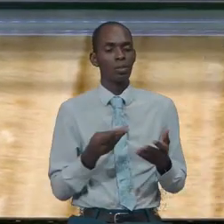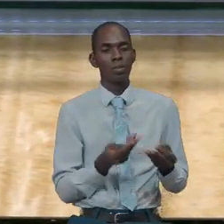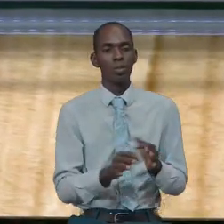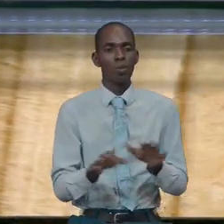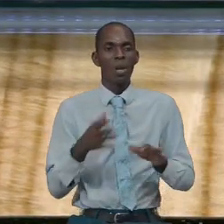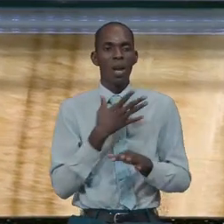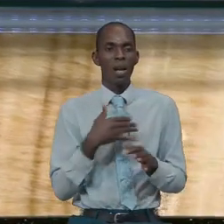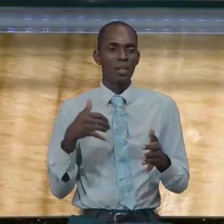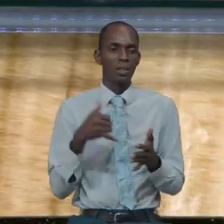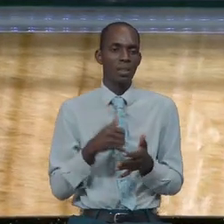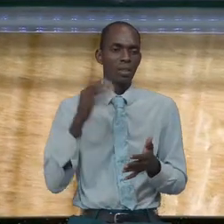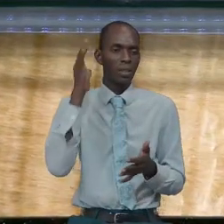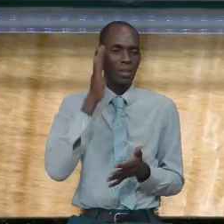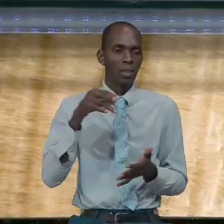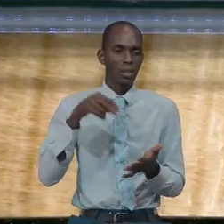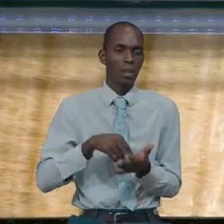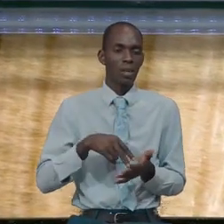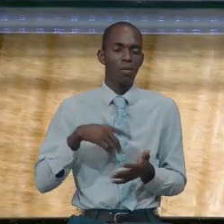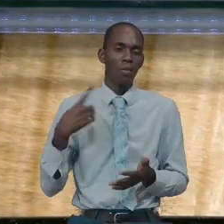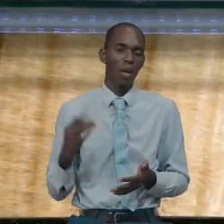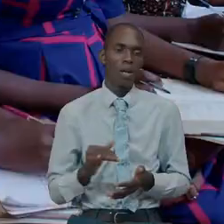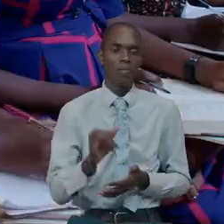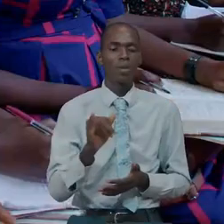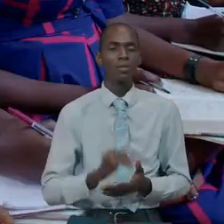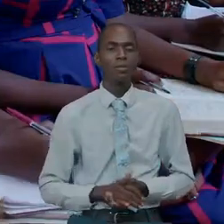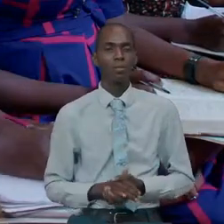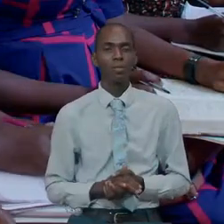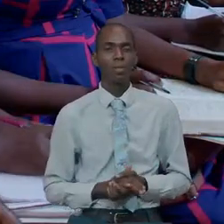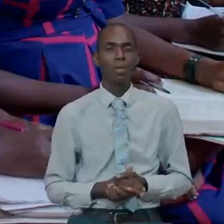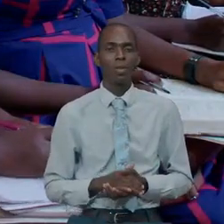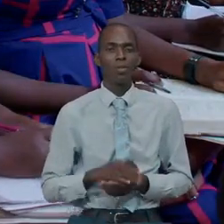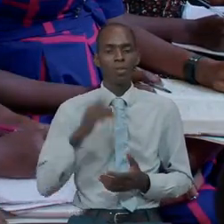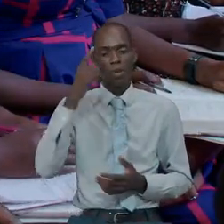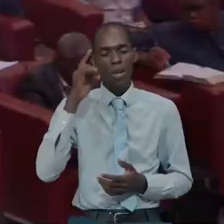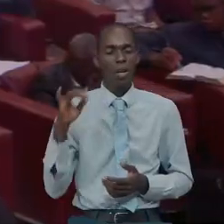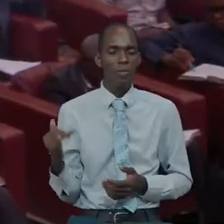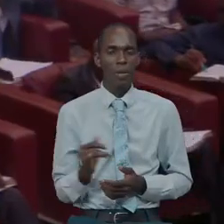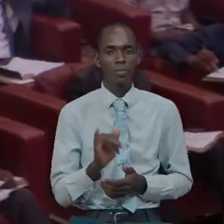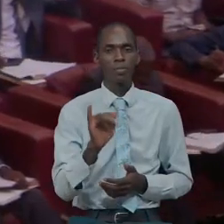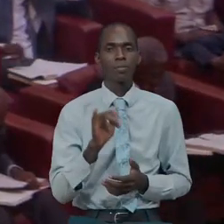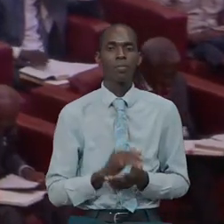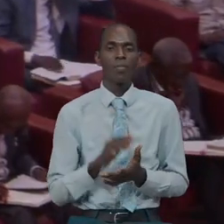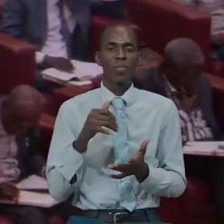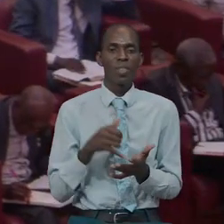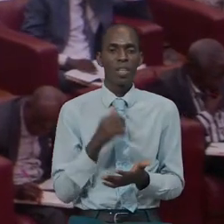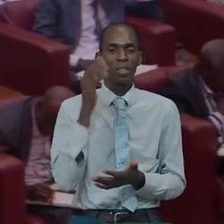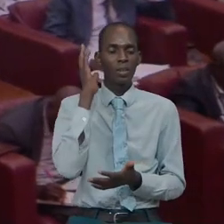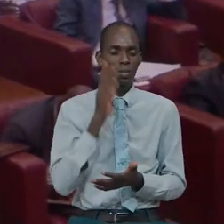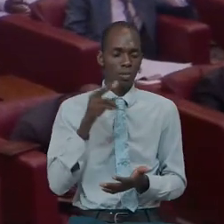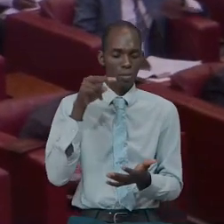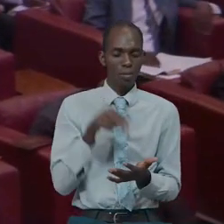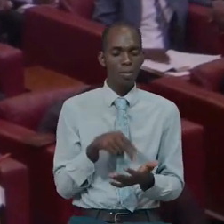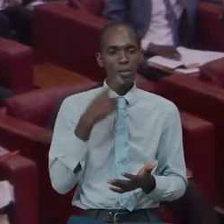shall stand for how long? Tell me out aloud. It shall stand